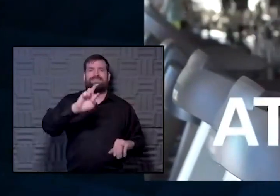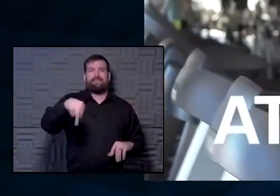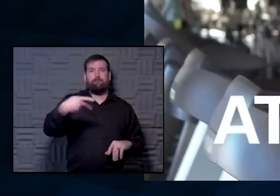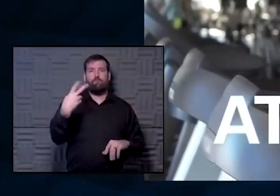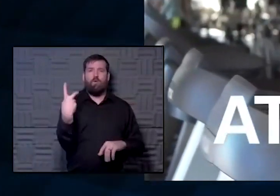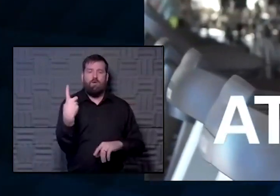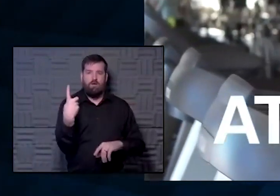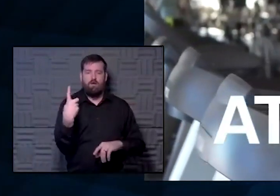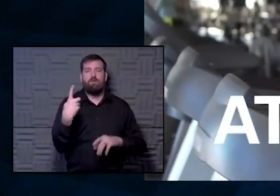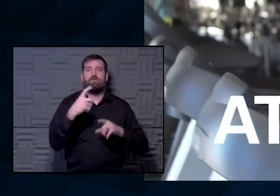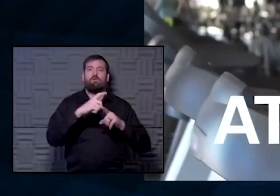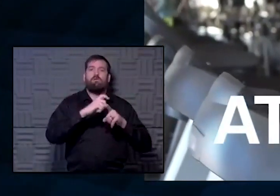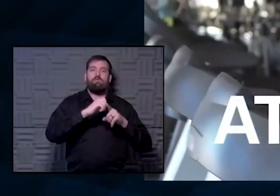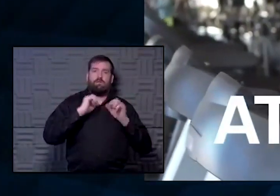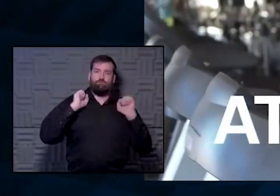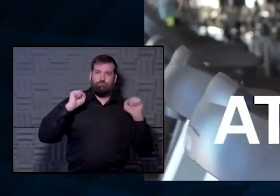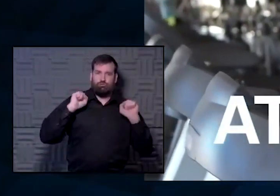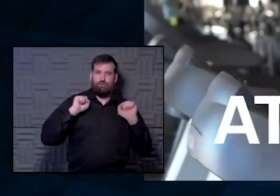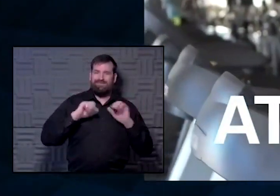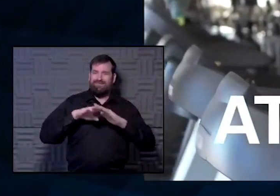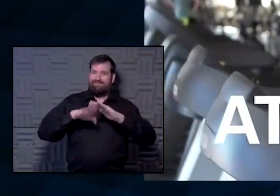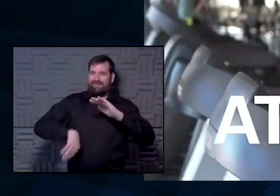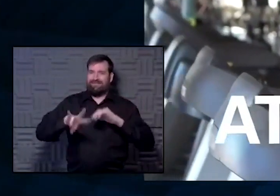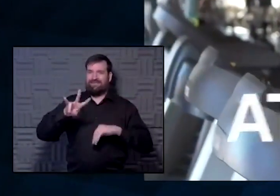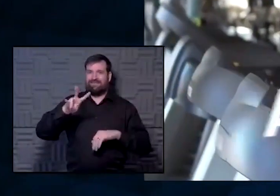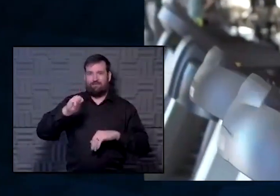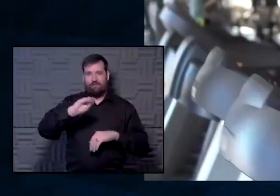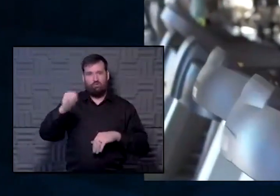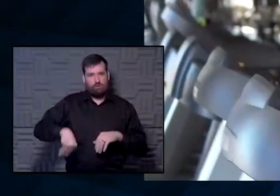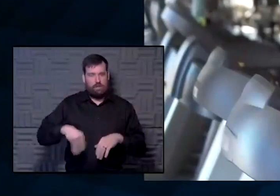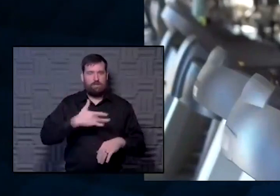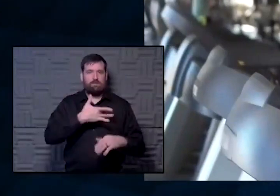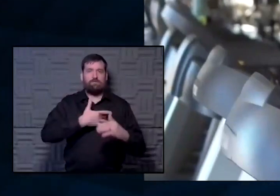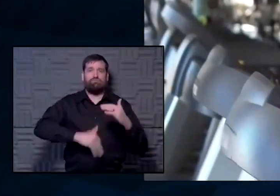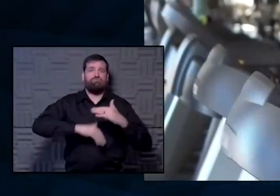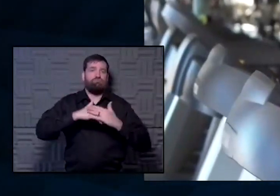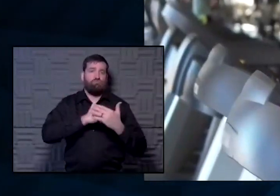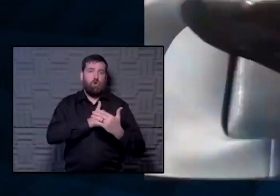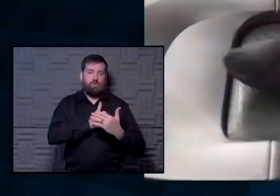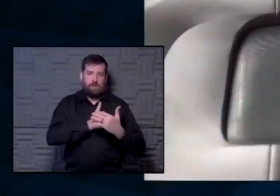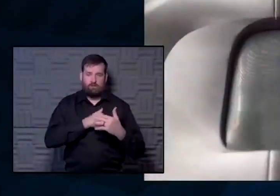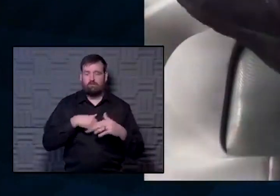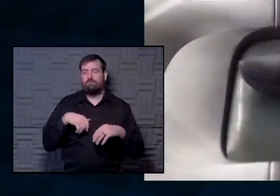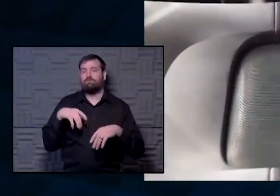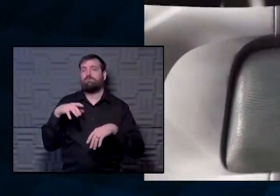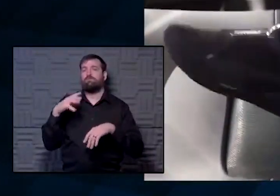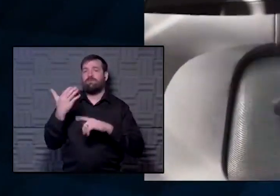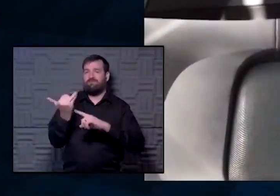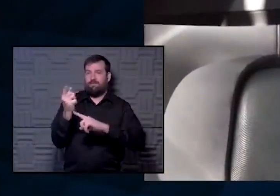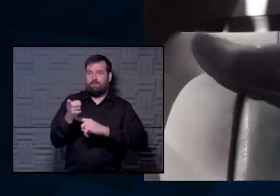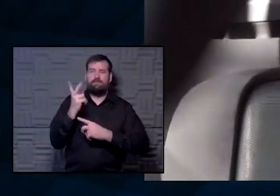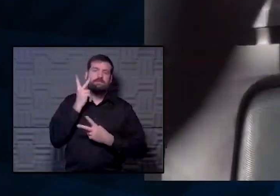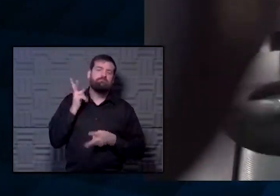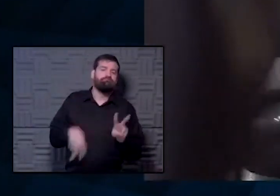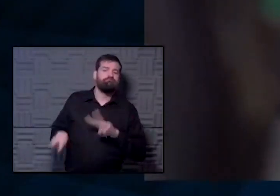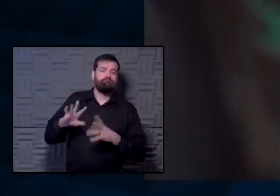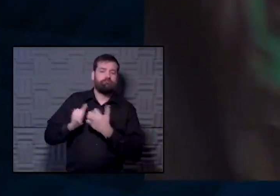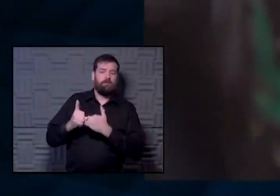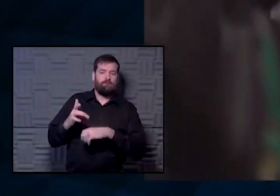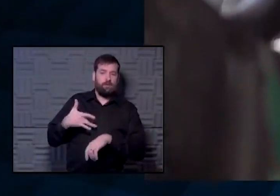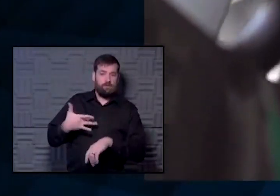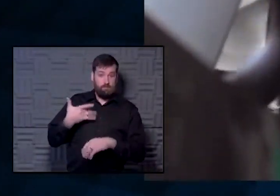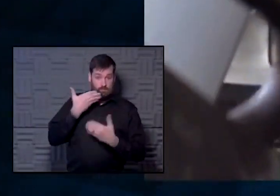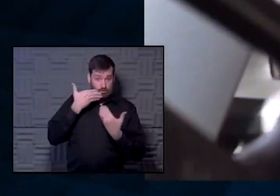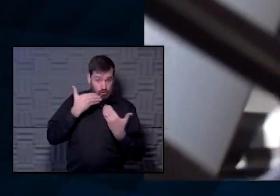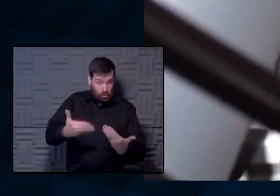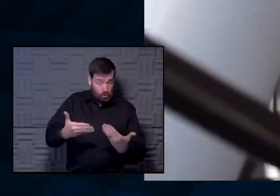start exercising at a low level, less than 70% of their maximum heart rate, and do that for 15 minutes and see how they feel. If they feel good,